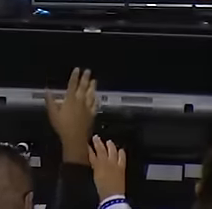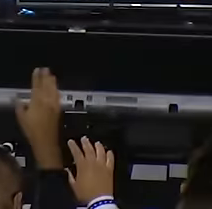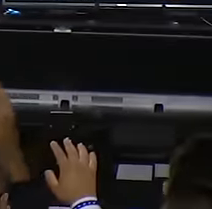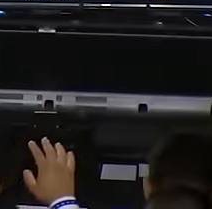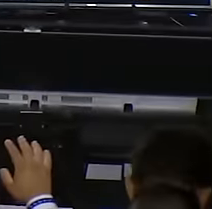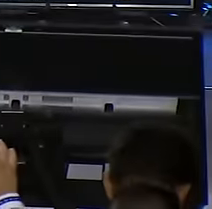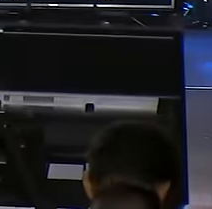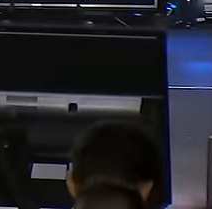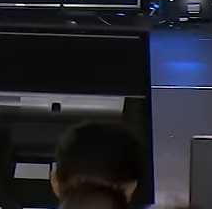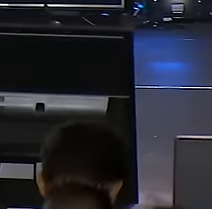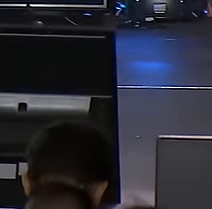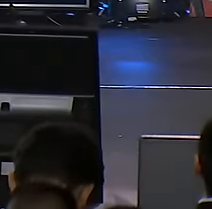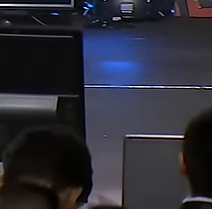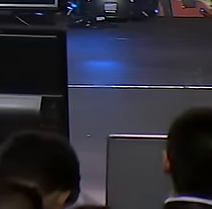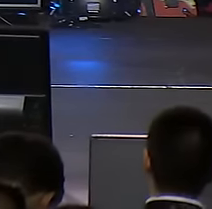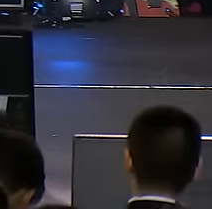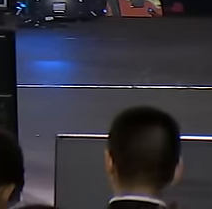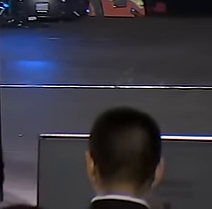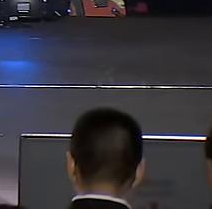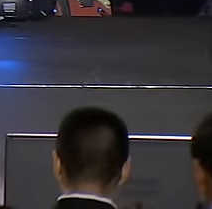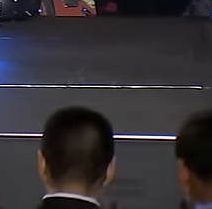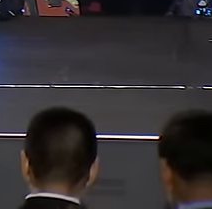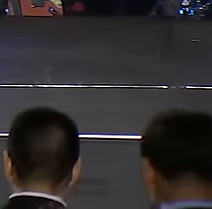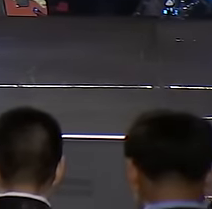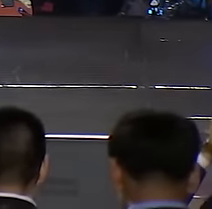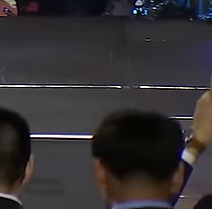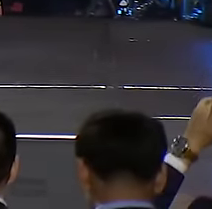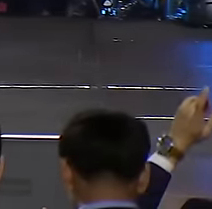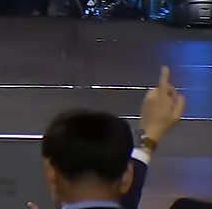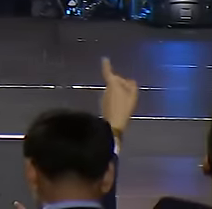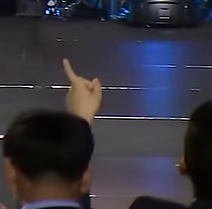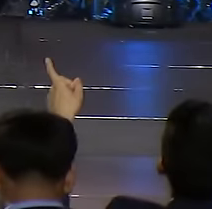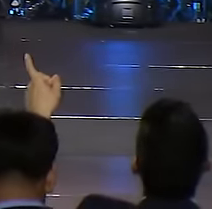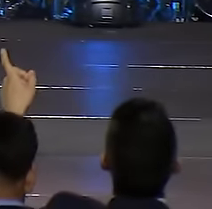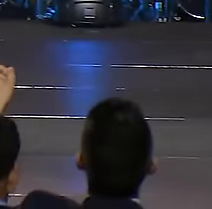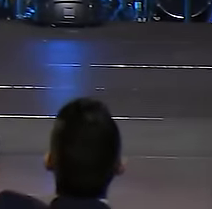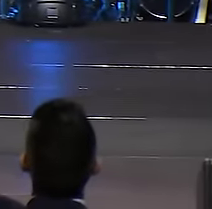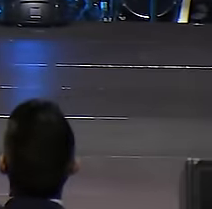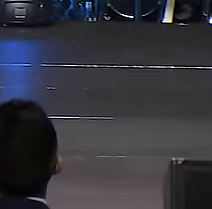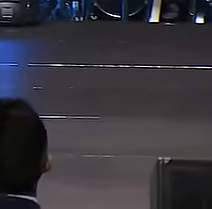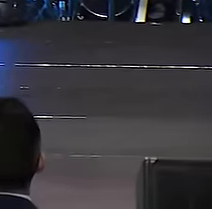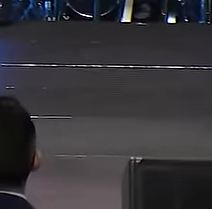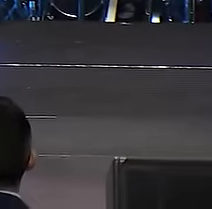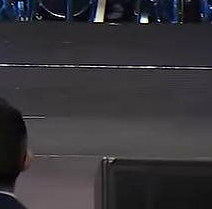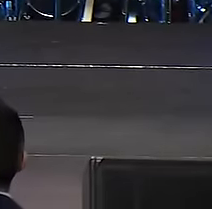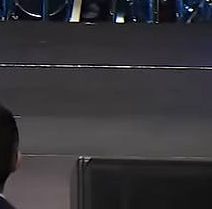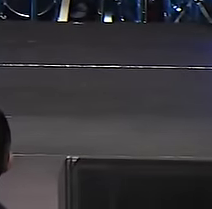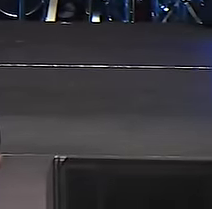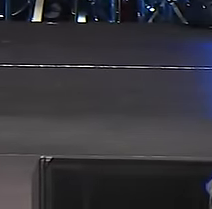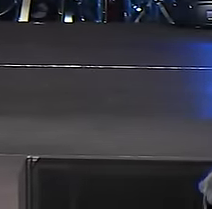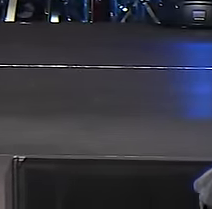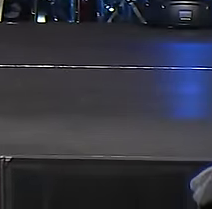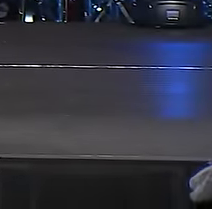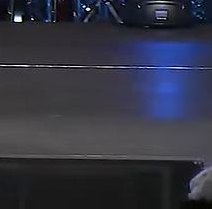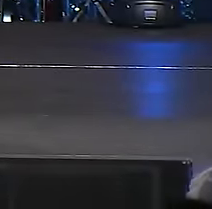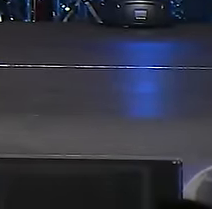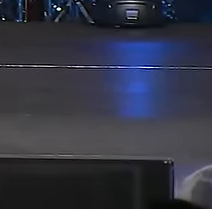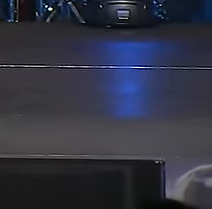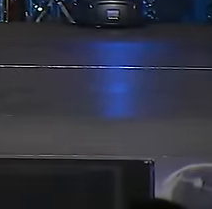God. Thank You for the anointing. Thank You for the glory. Thank You for Your